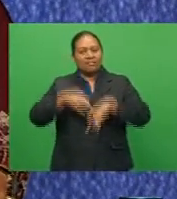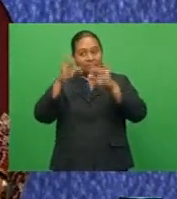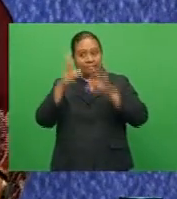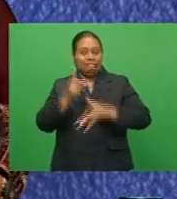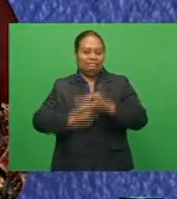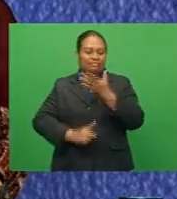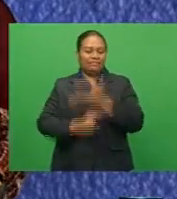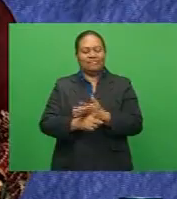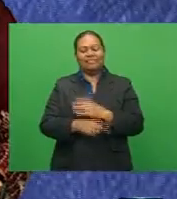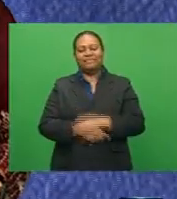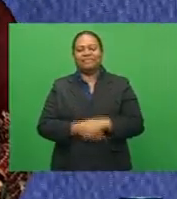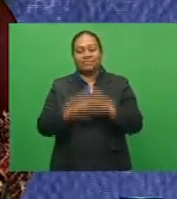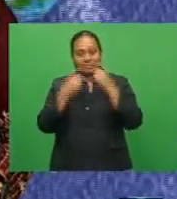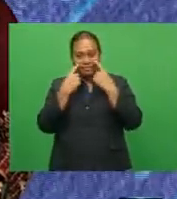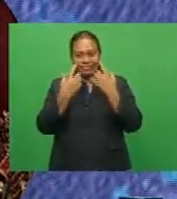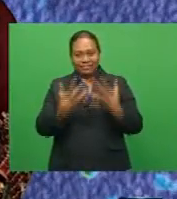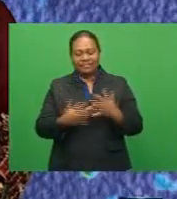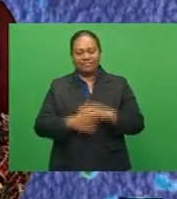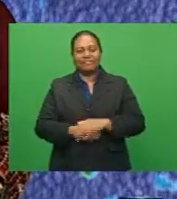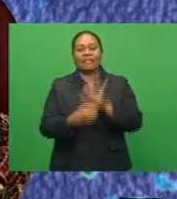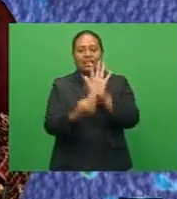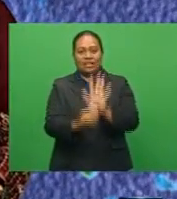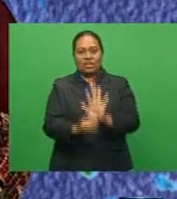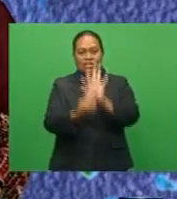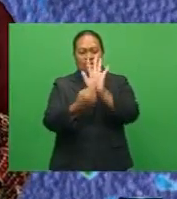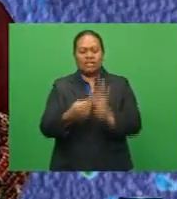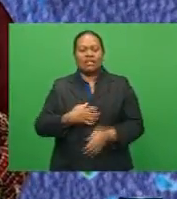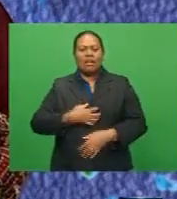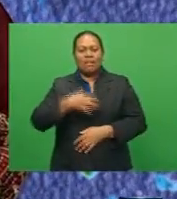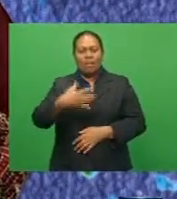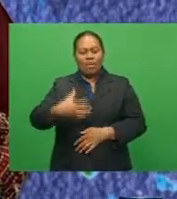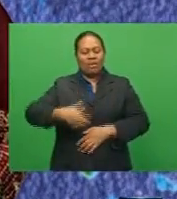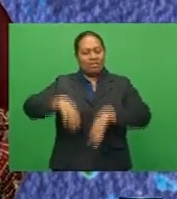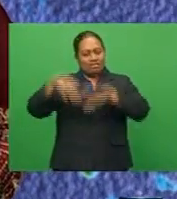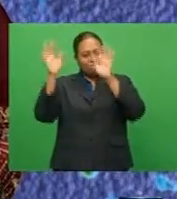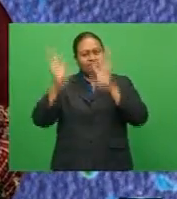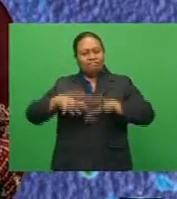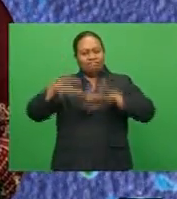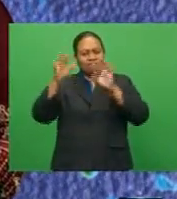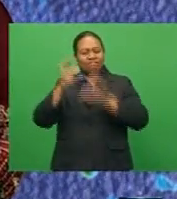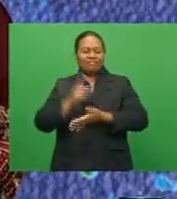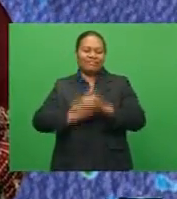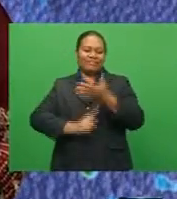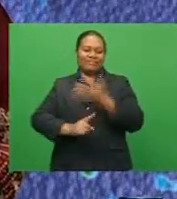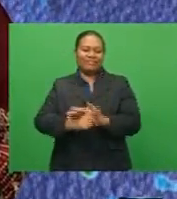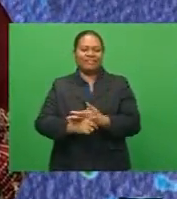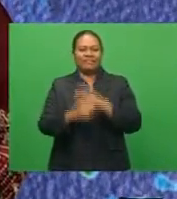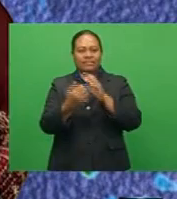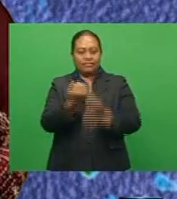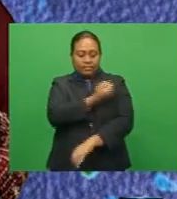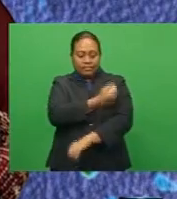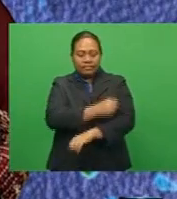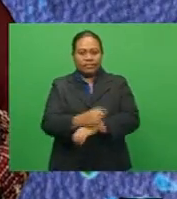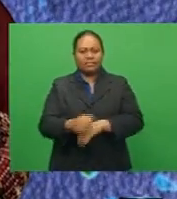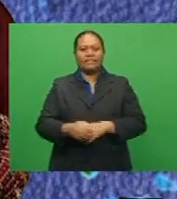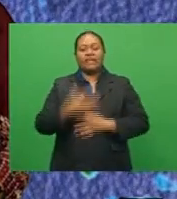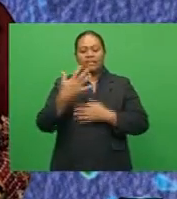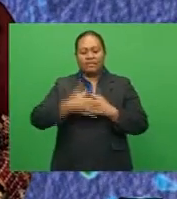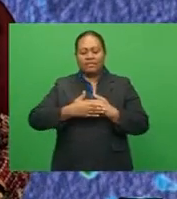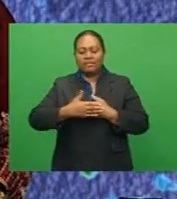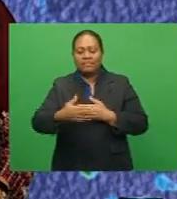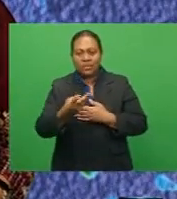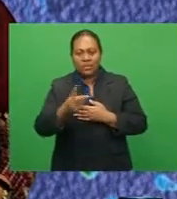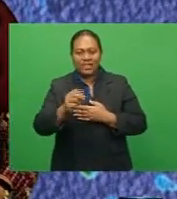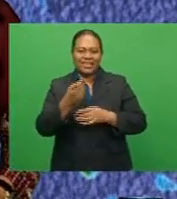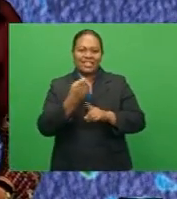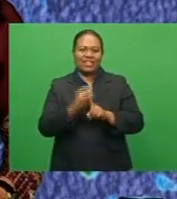over. And up north, more showers in the picture. At sea, southeast winds 15 to 20